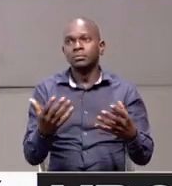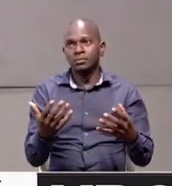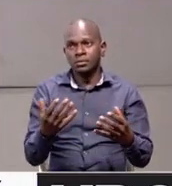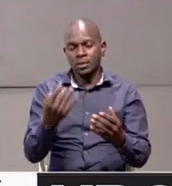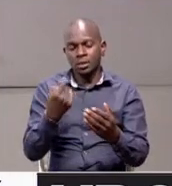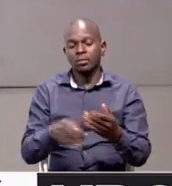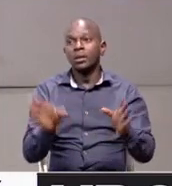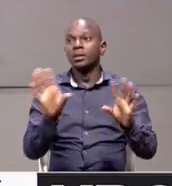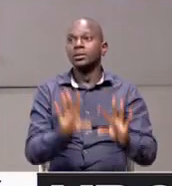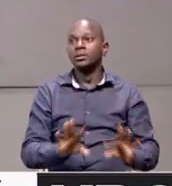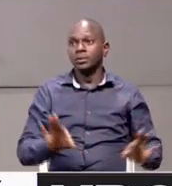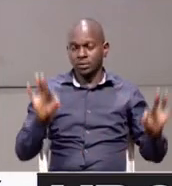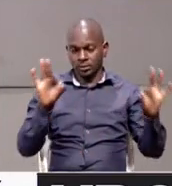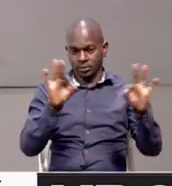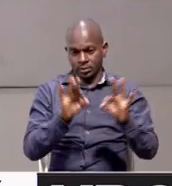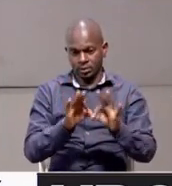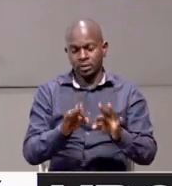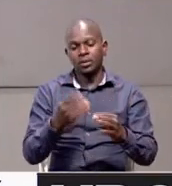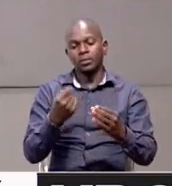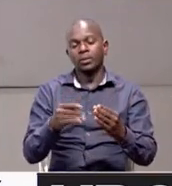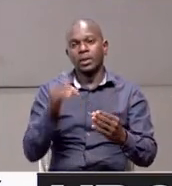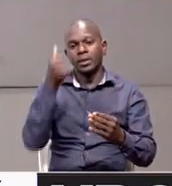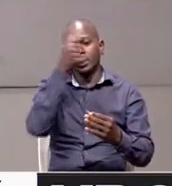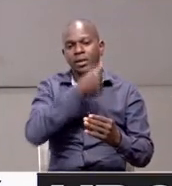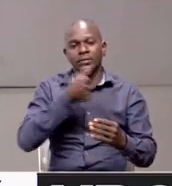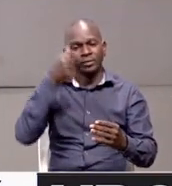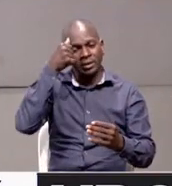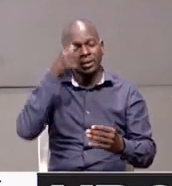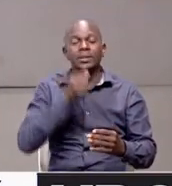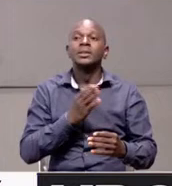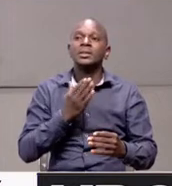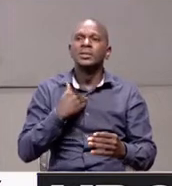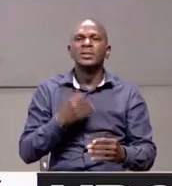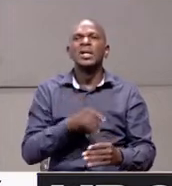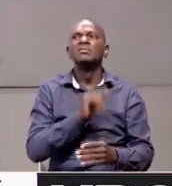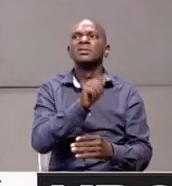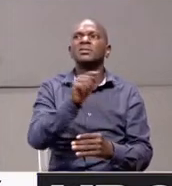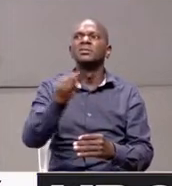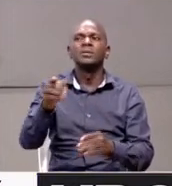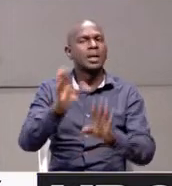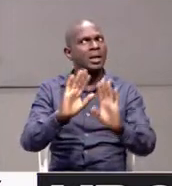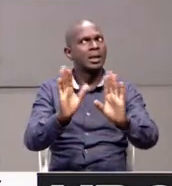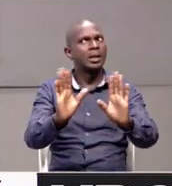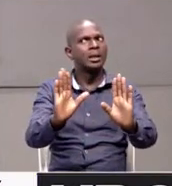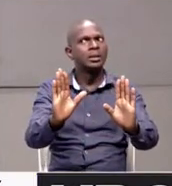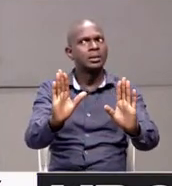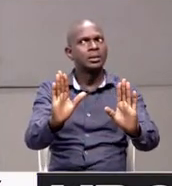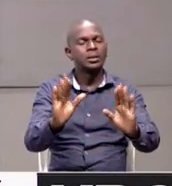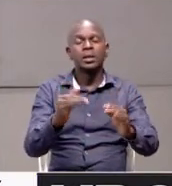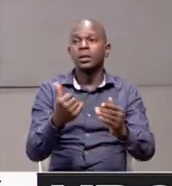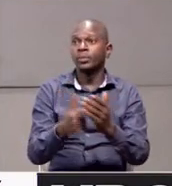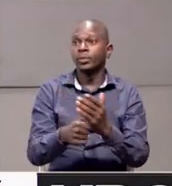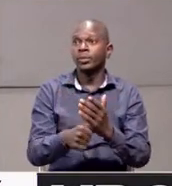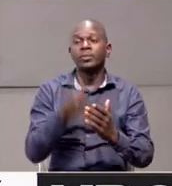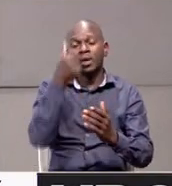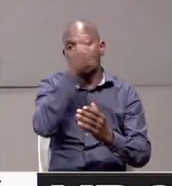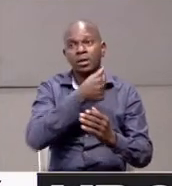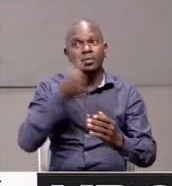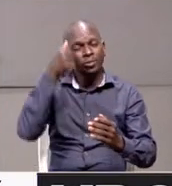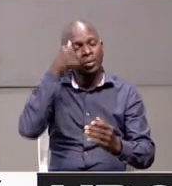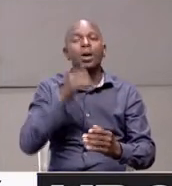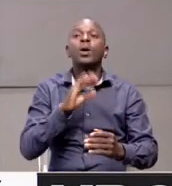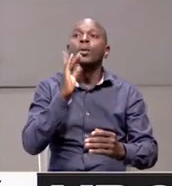What is crucial is what Africa needs, not who is this one, who is that one. No, the problem of Africa is not the